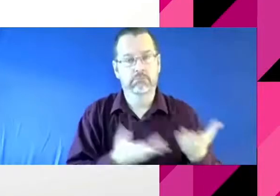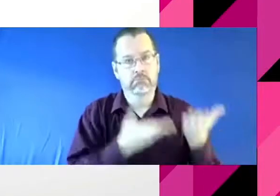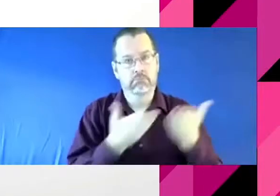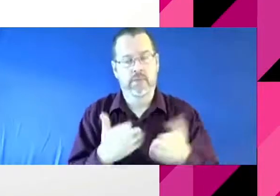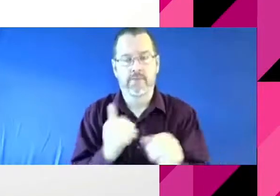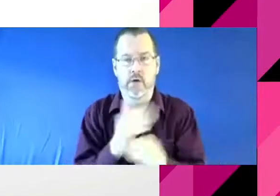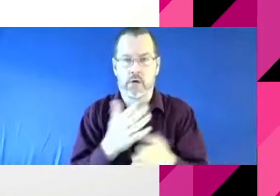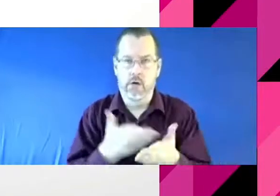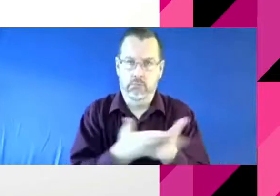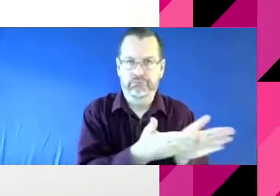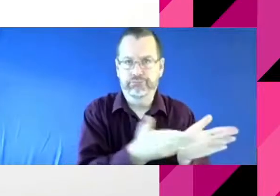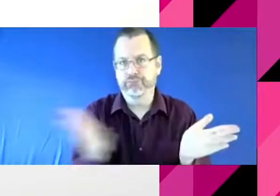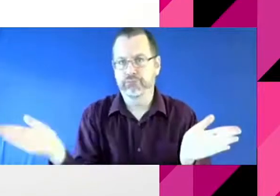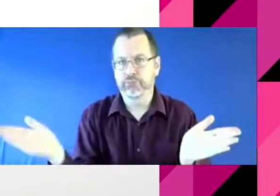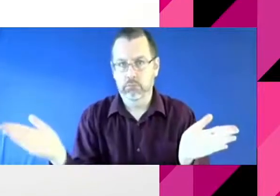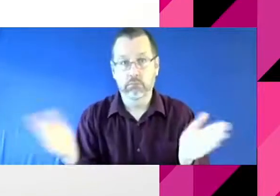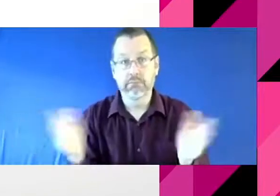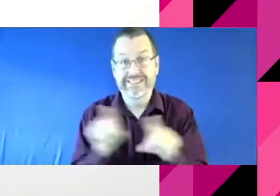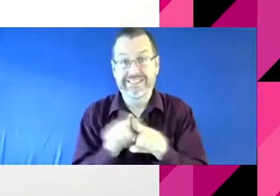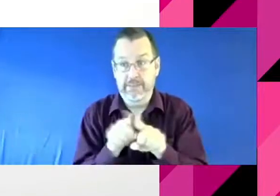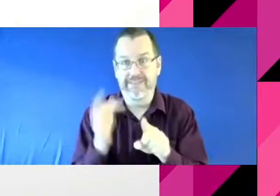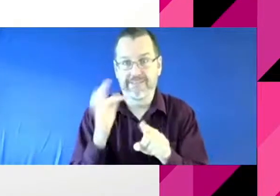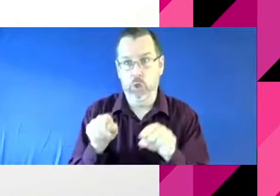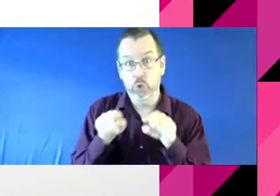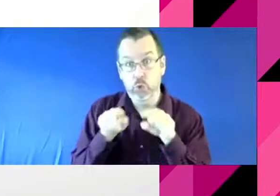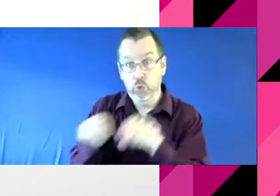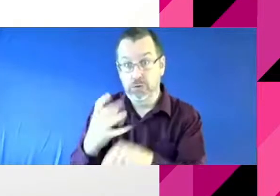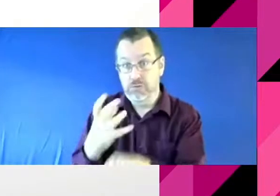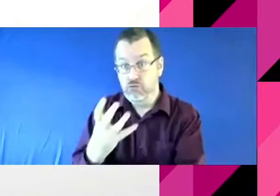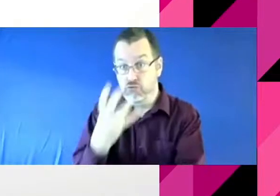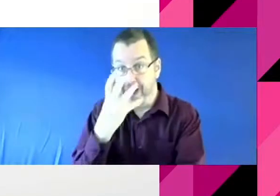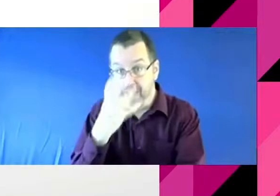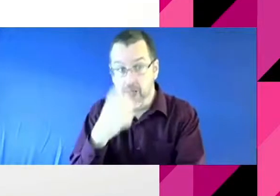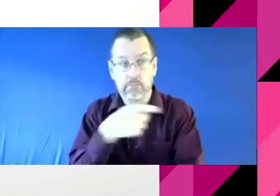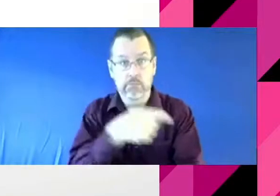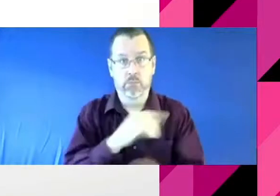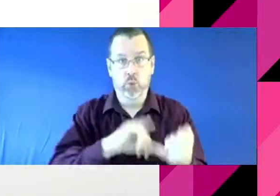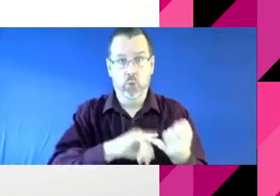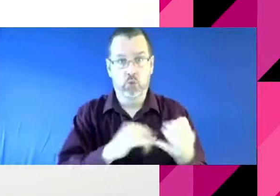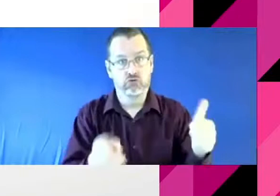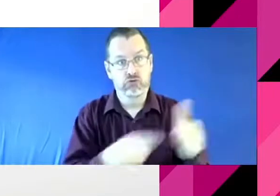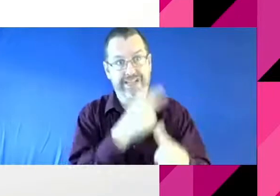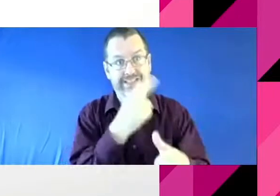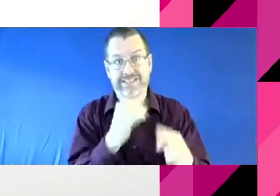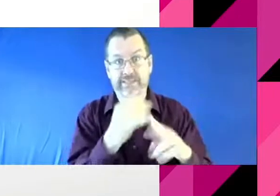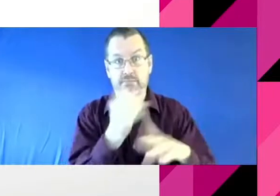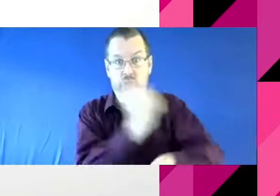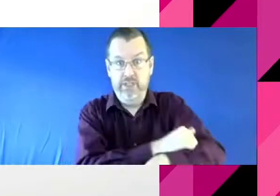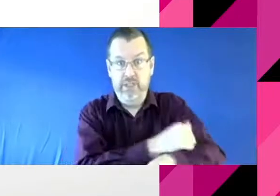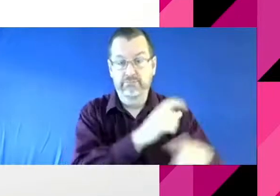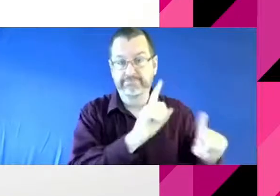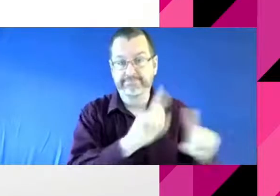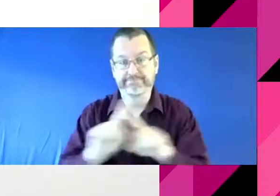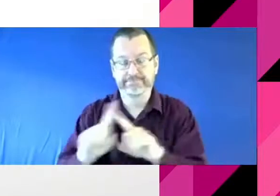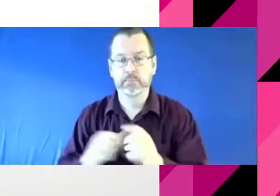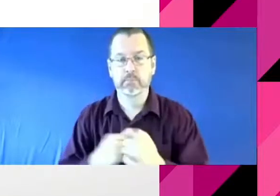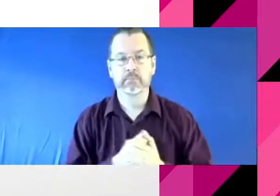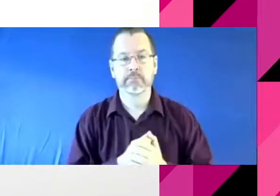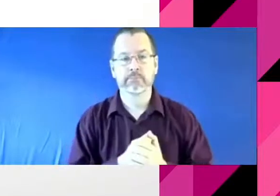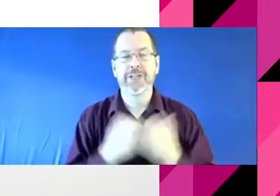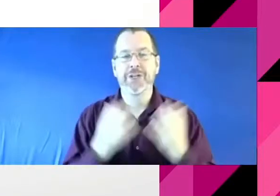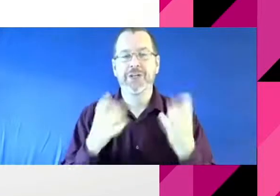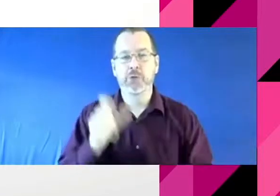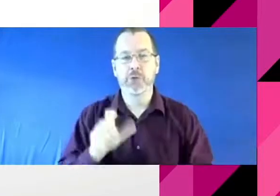including those that are accused of crimes, that are already prisoners and detainees. In closing, I'm very sorry to